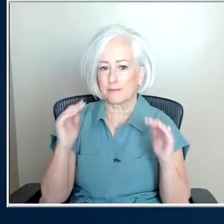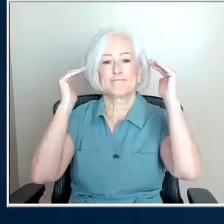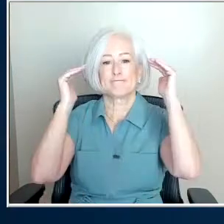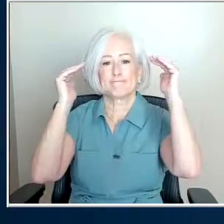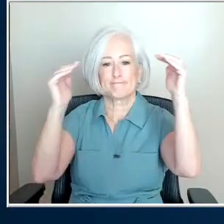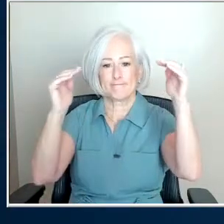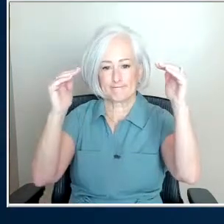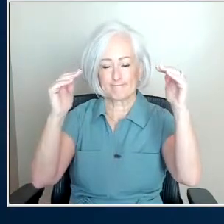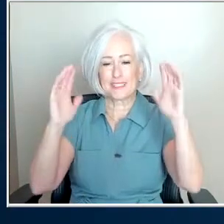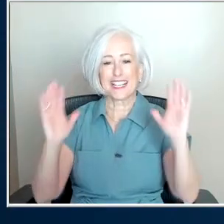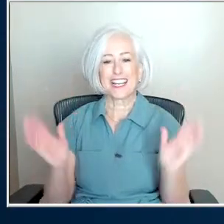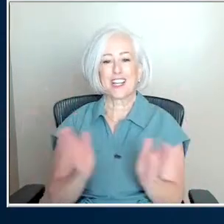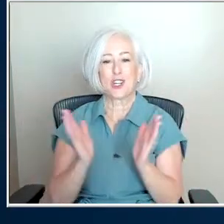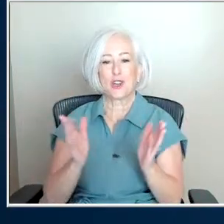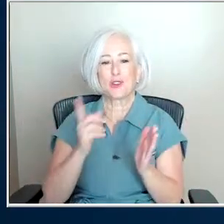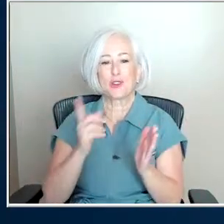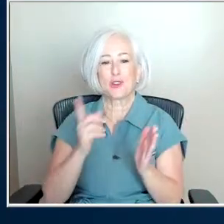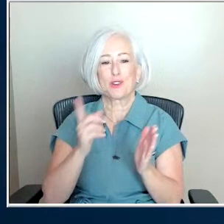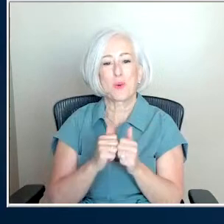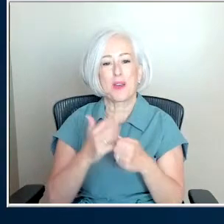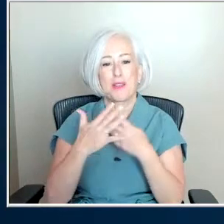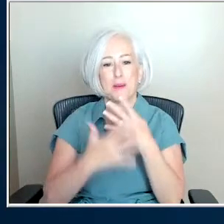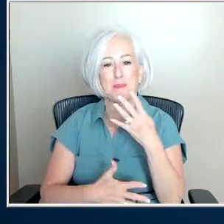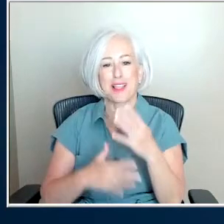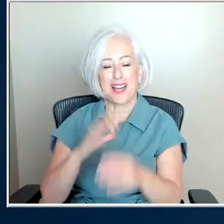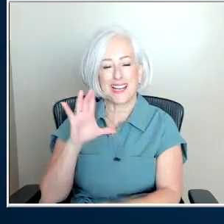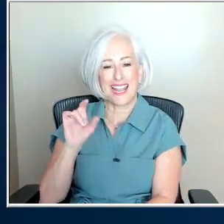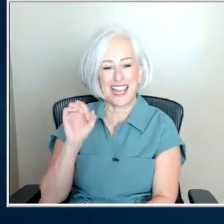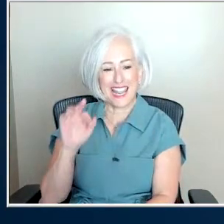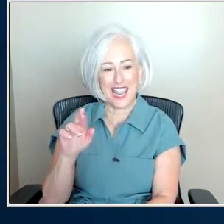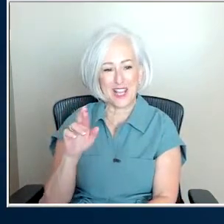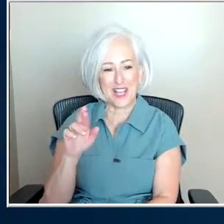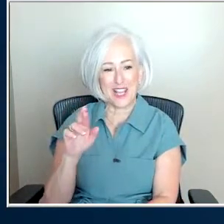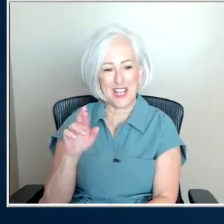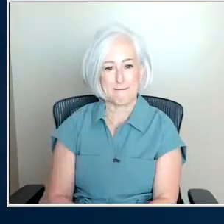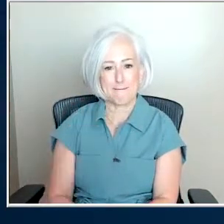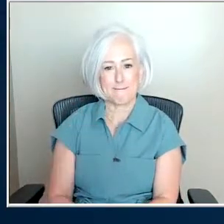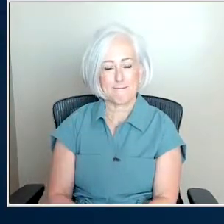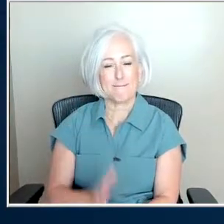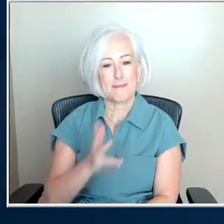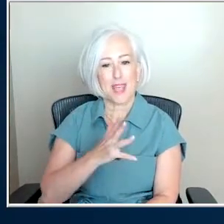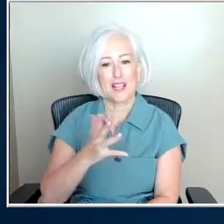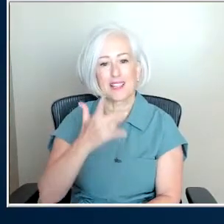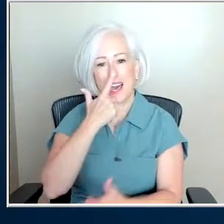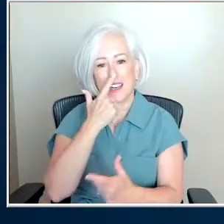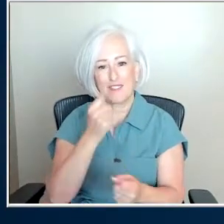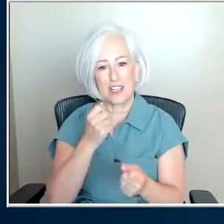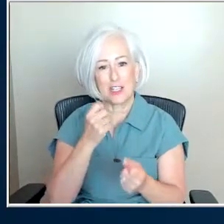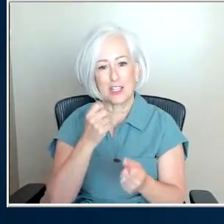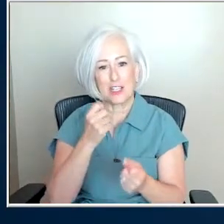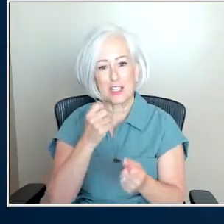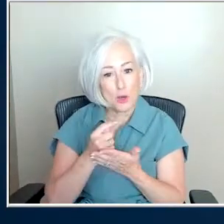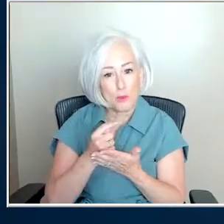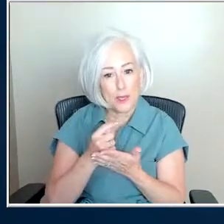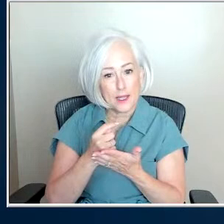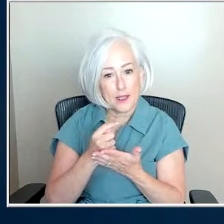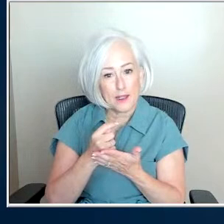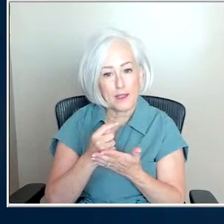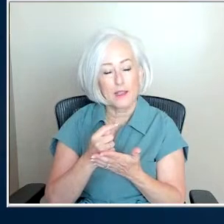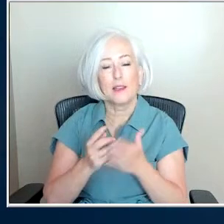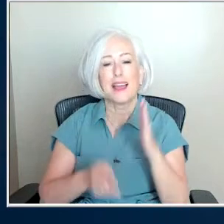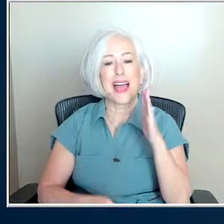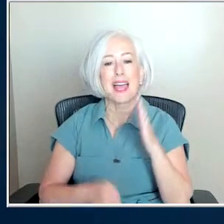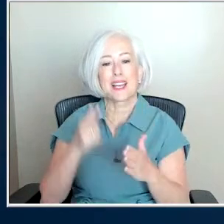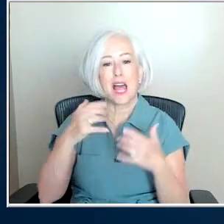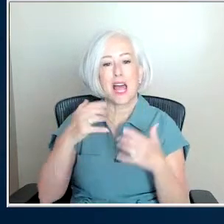encouraging for patients with blood cancers. We've had a lot of interesting therapies with low toxicity and high cure rate. So